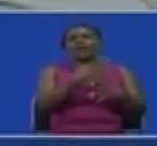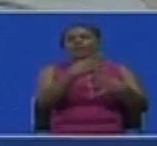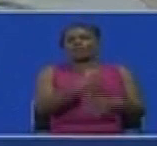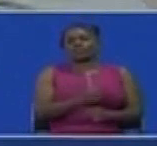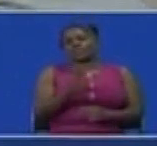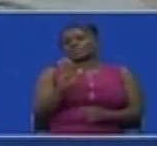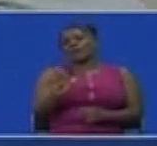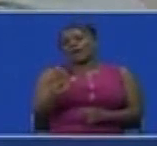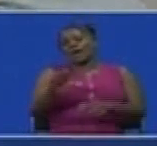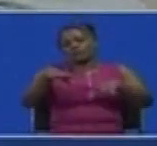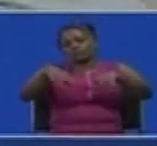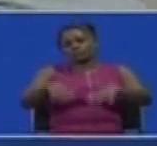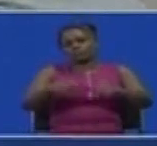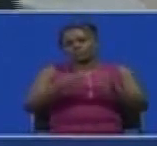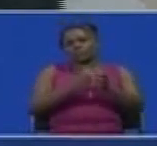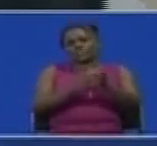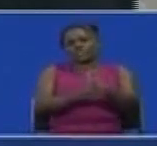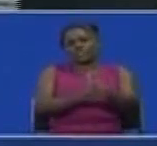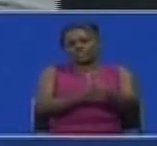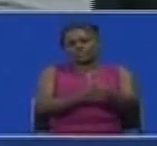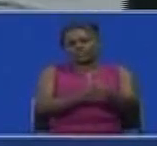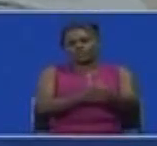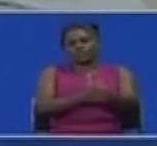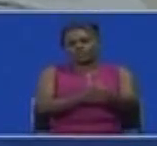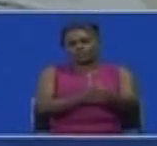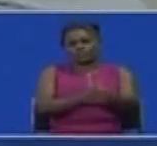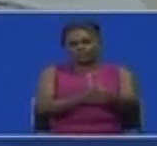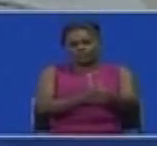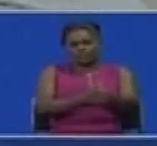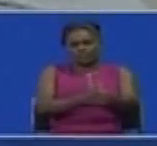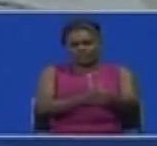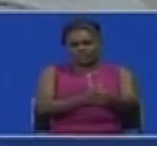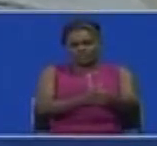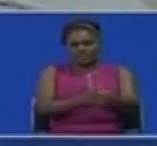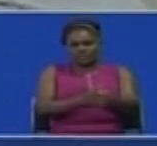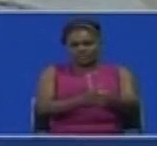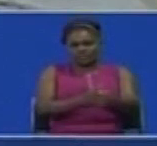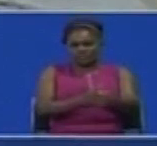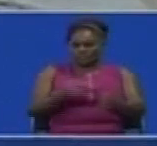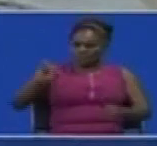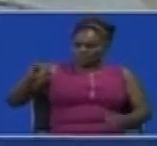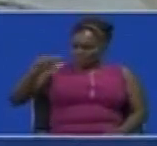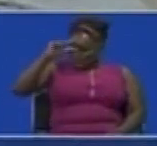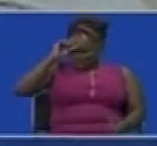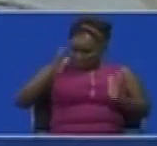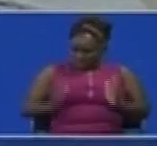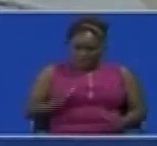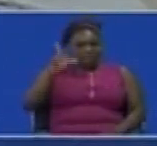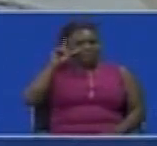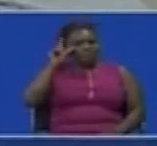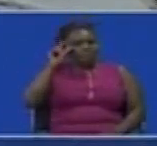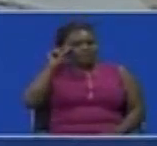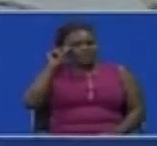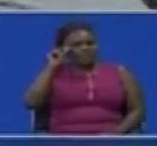he's going to take up the leadership of Mombasa and steer things forward. Well, Hassan Ali Joho, the governor, has of course